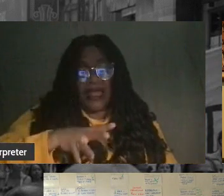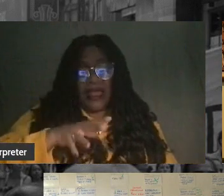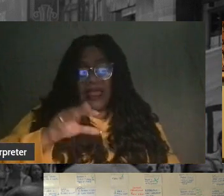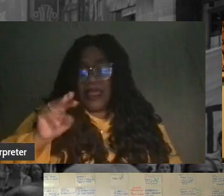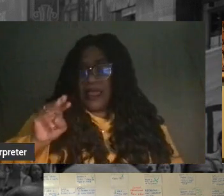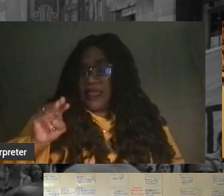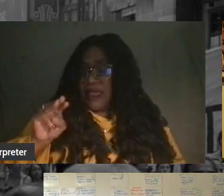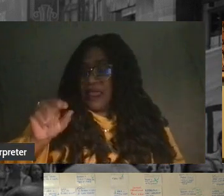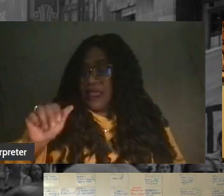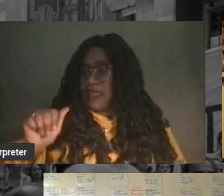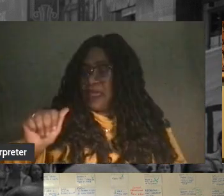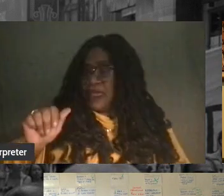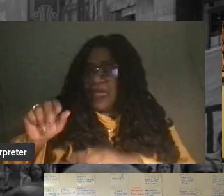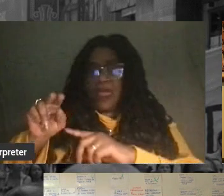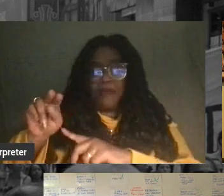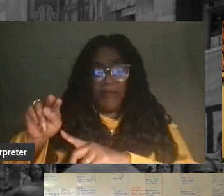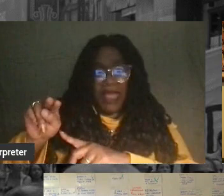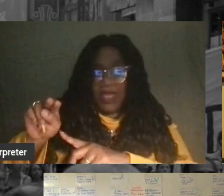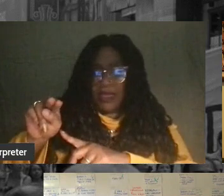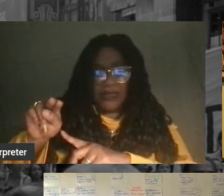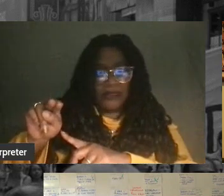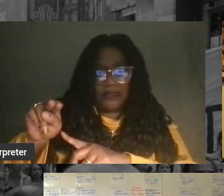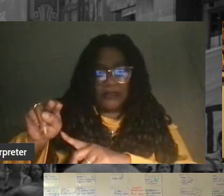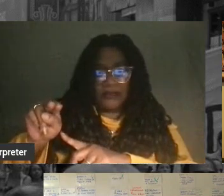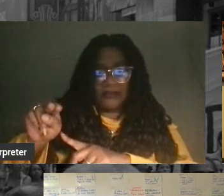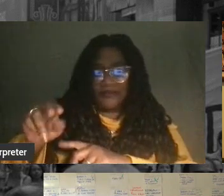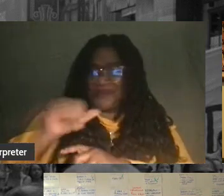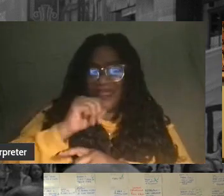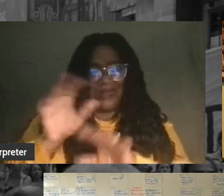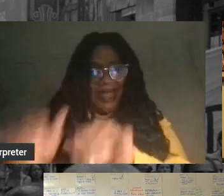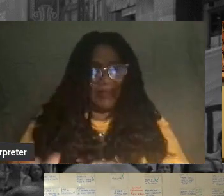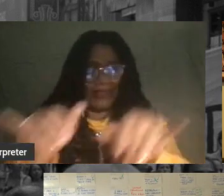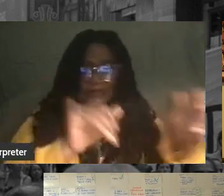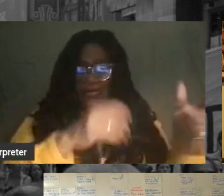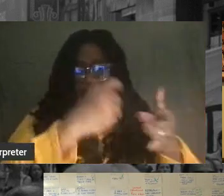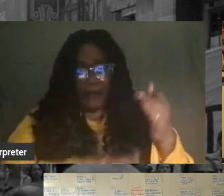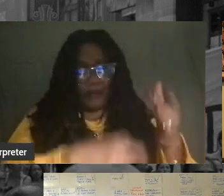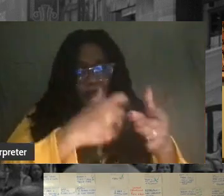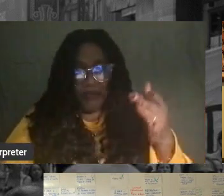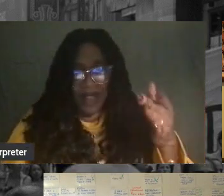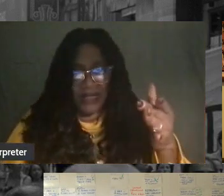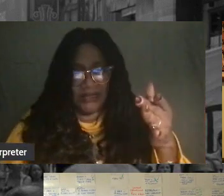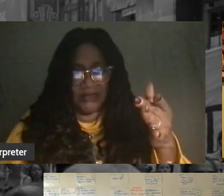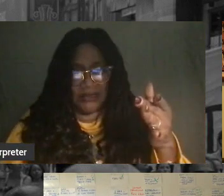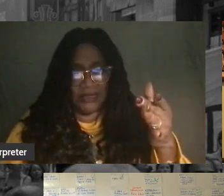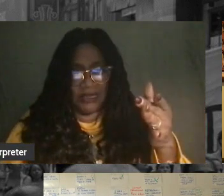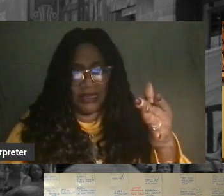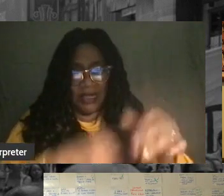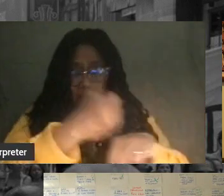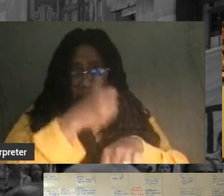And you weren't able to get me the same price that you could get for him. And that wasn't your fault.